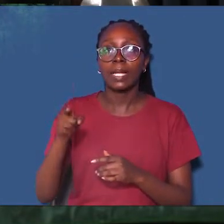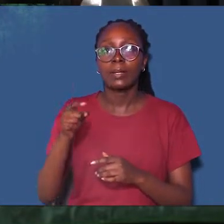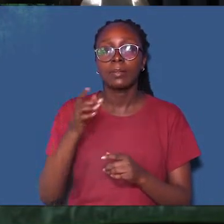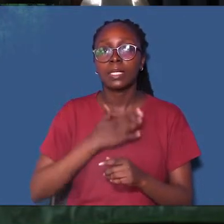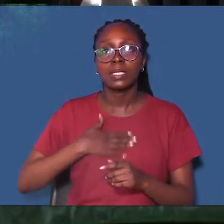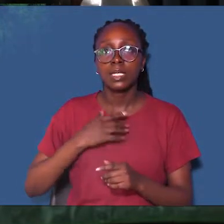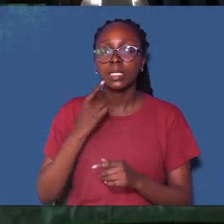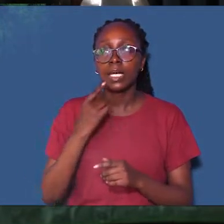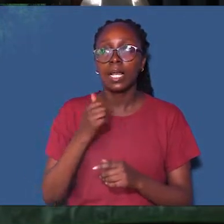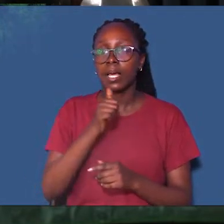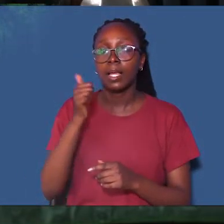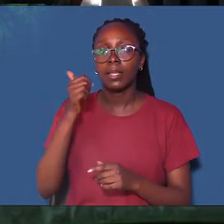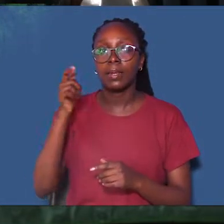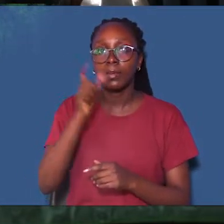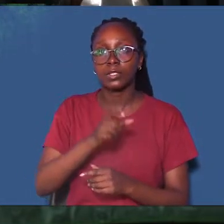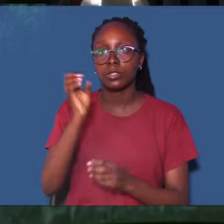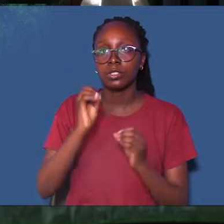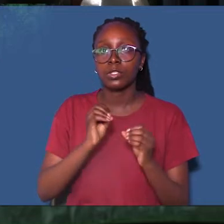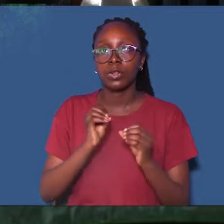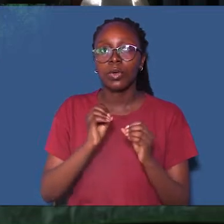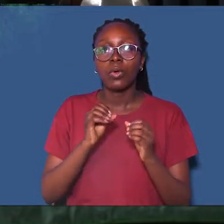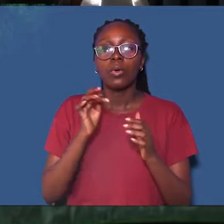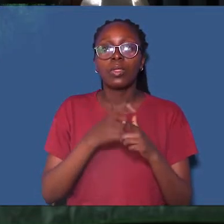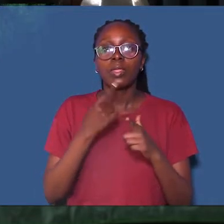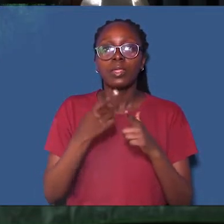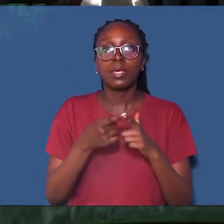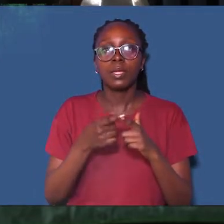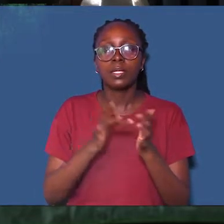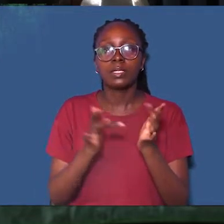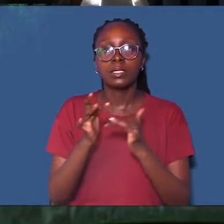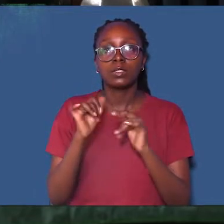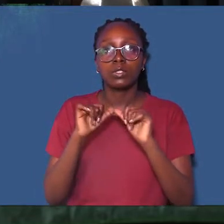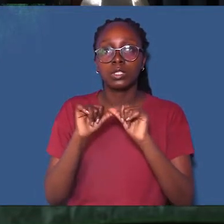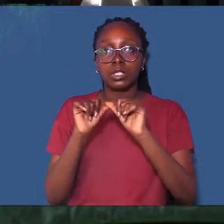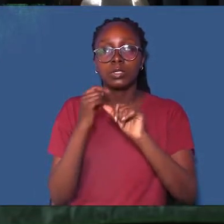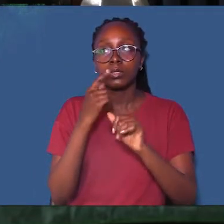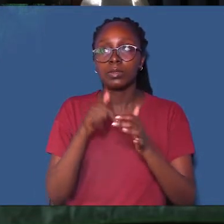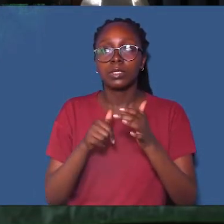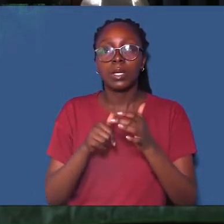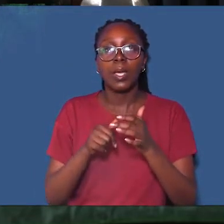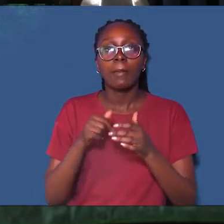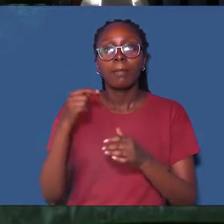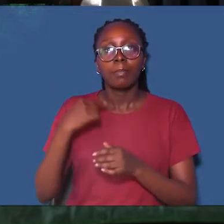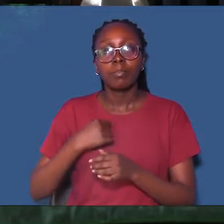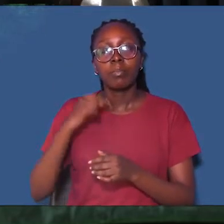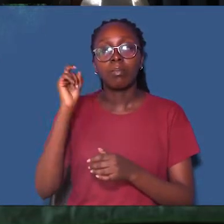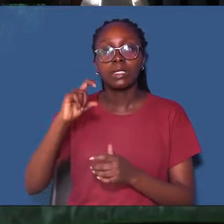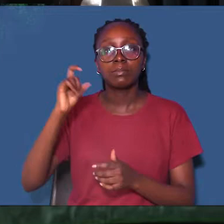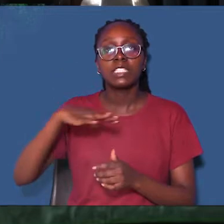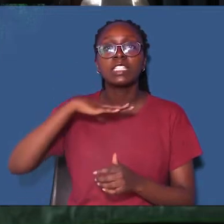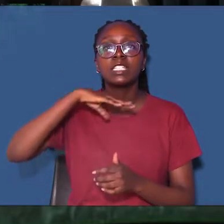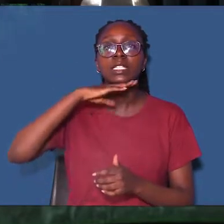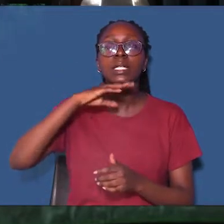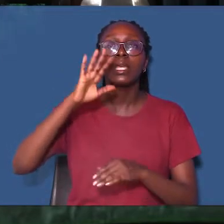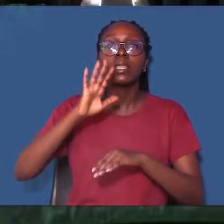be rejected by the elders, the chief priests, and the teachers of the law, and he must be killed and on